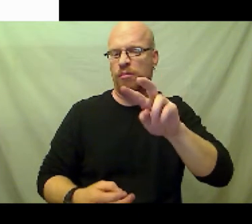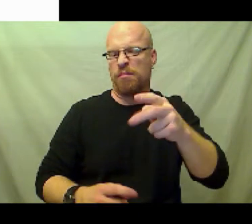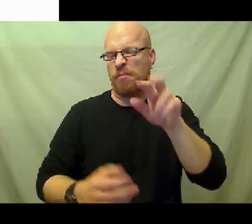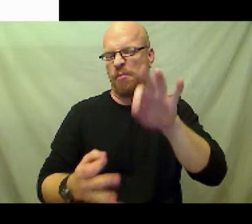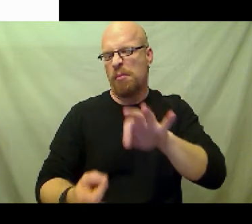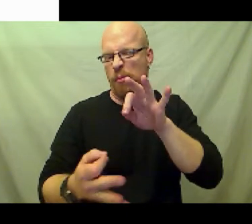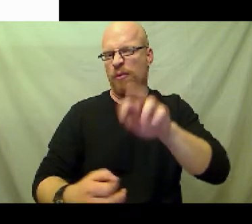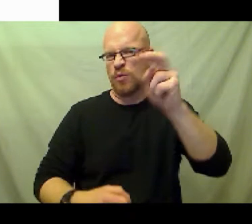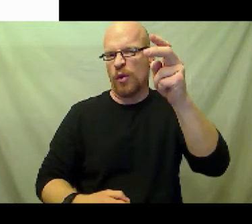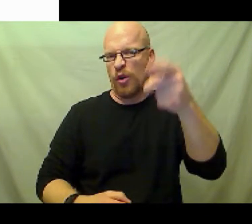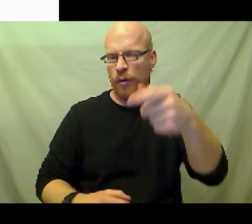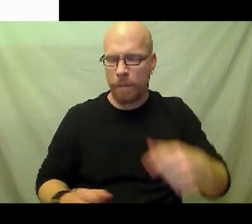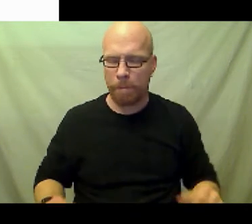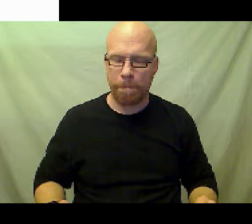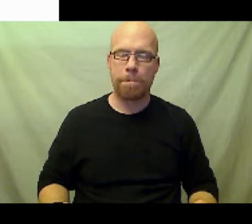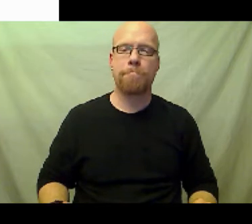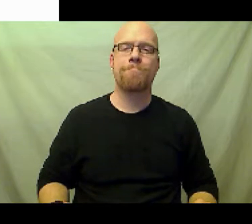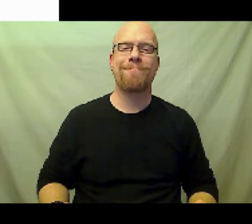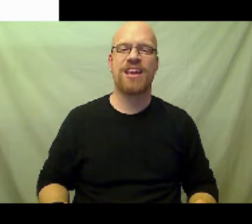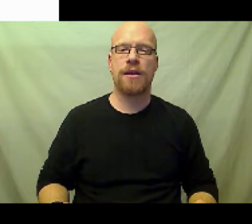become a perfect square.